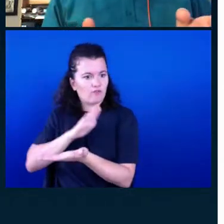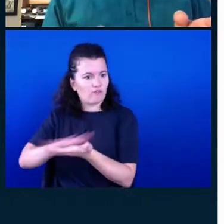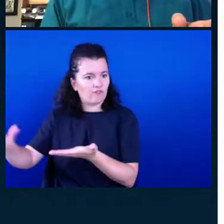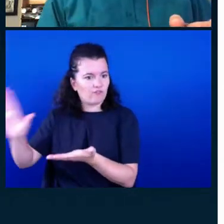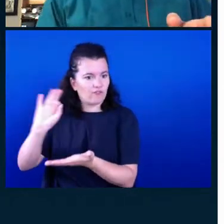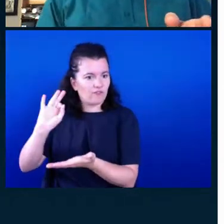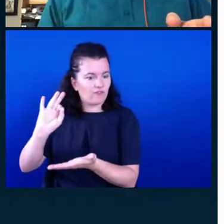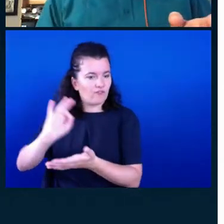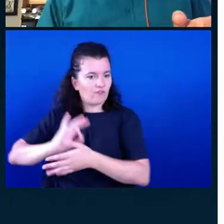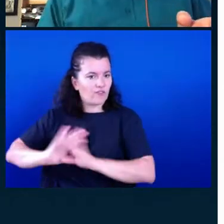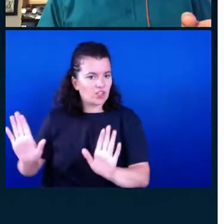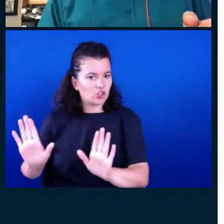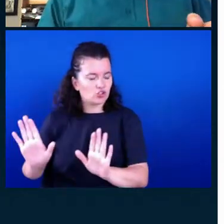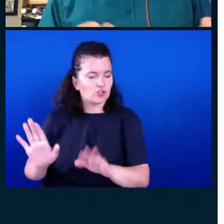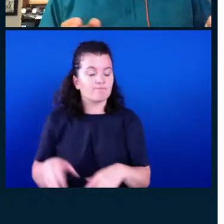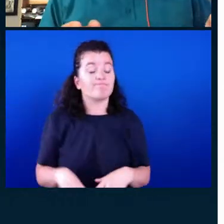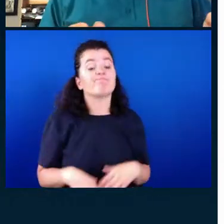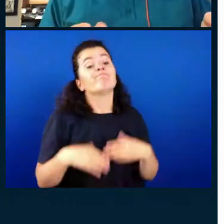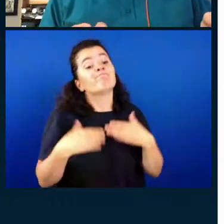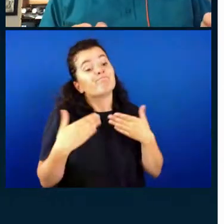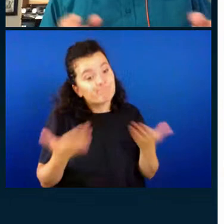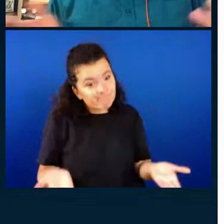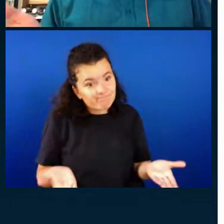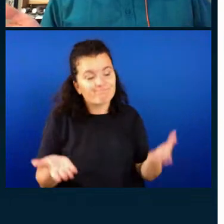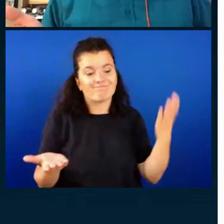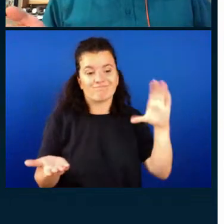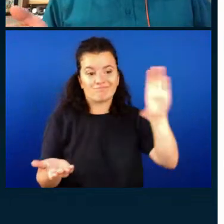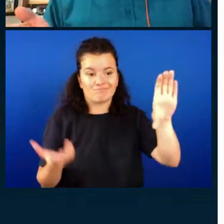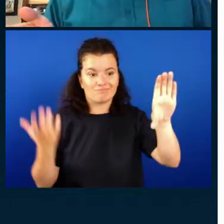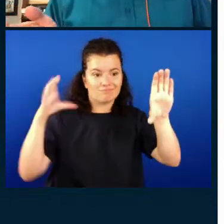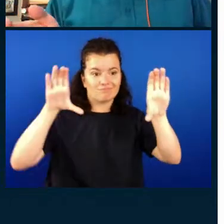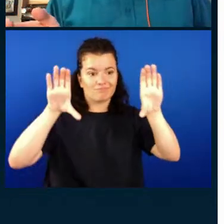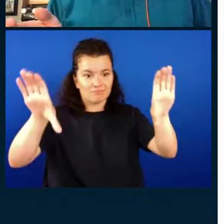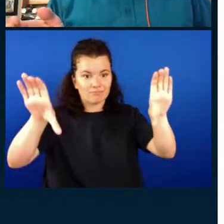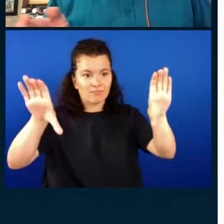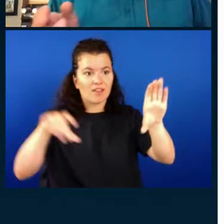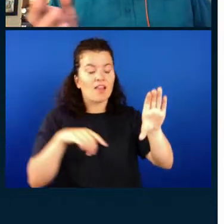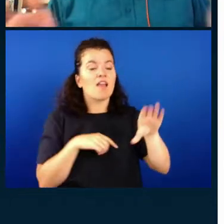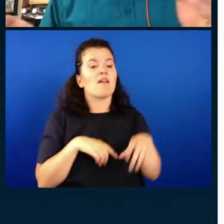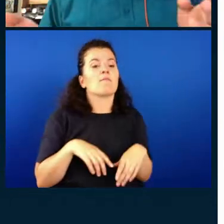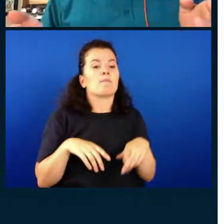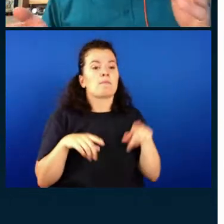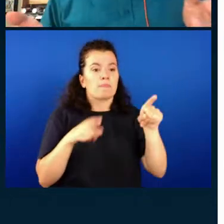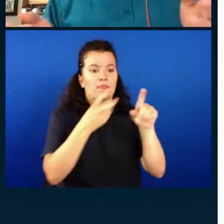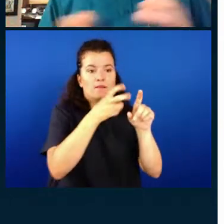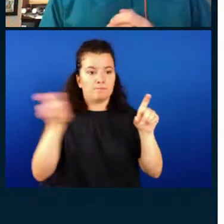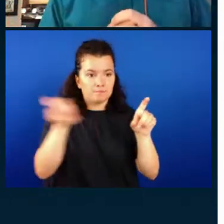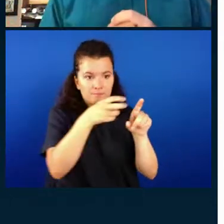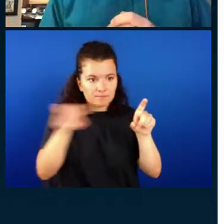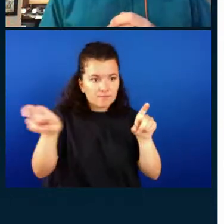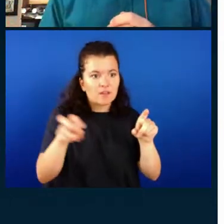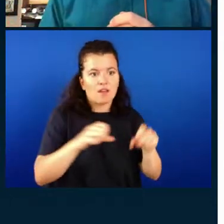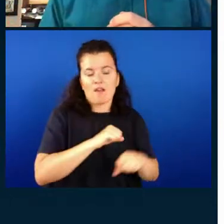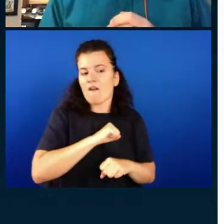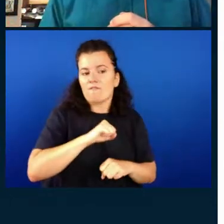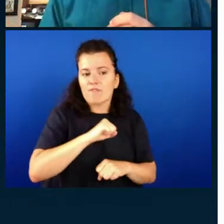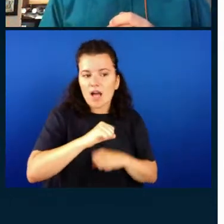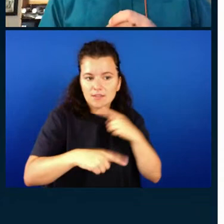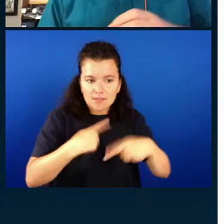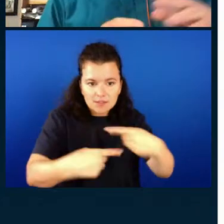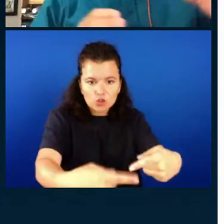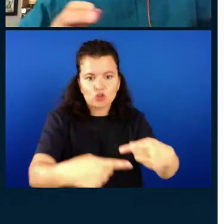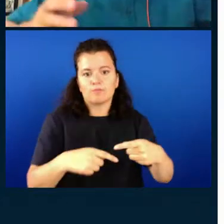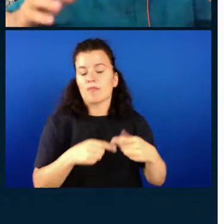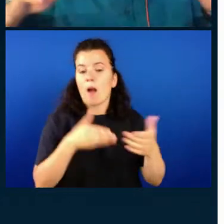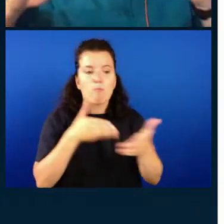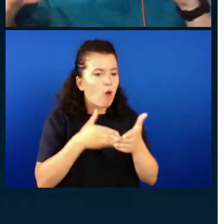them the opportunity to ship faster, to avoid blockers on things. So they were able to say,